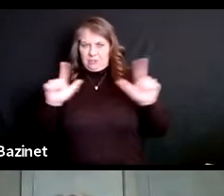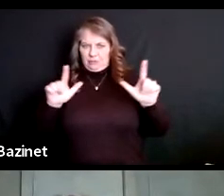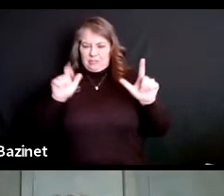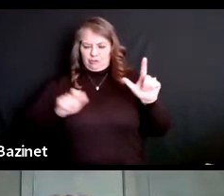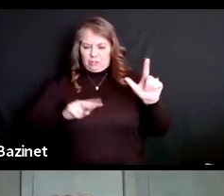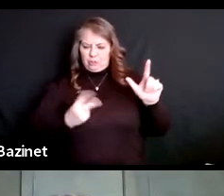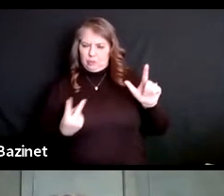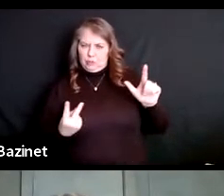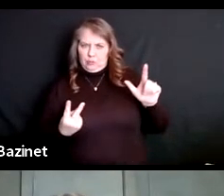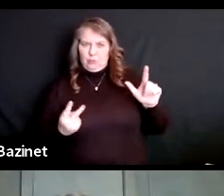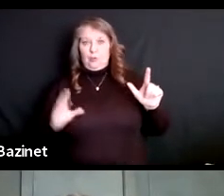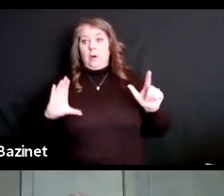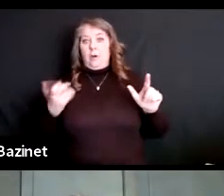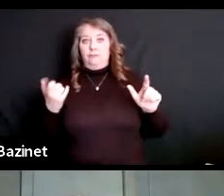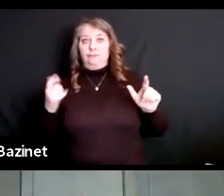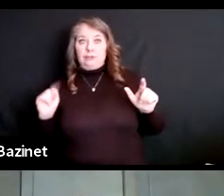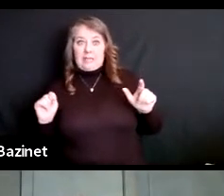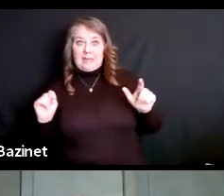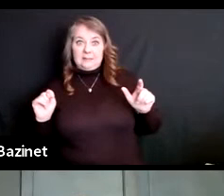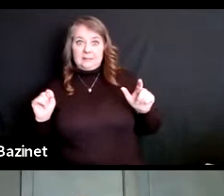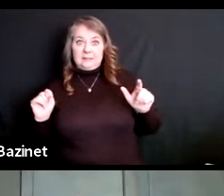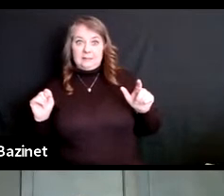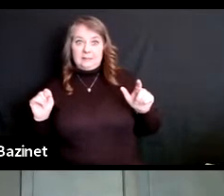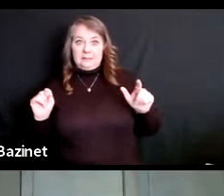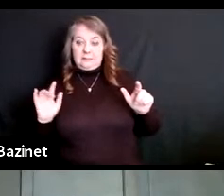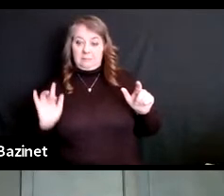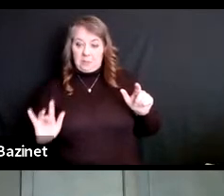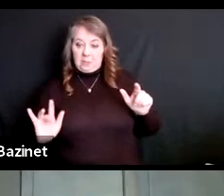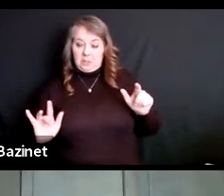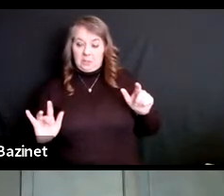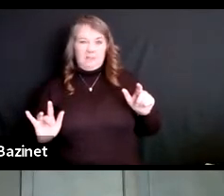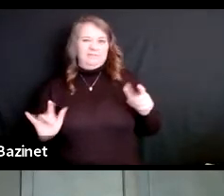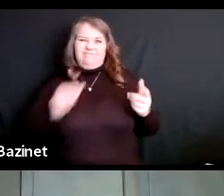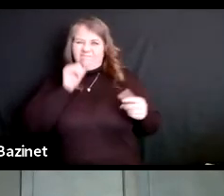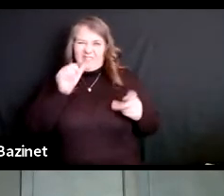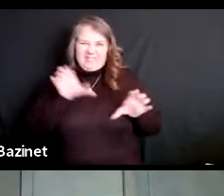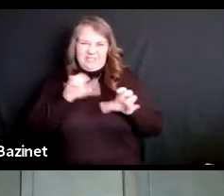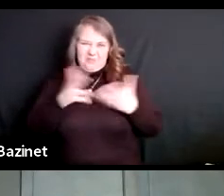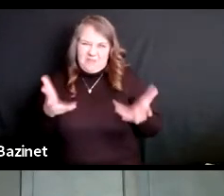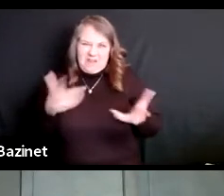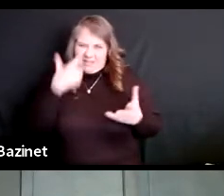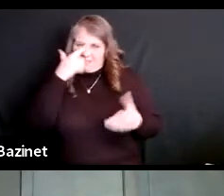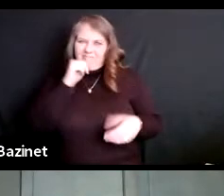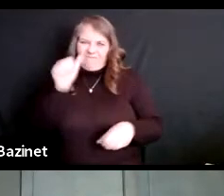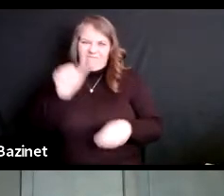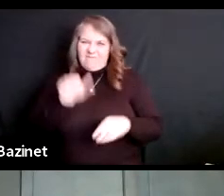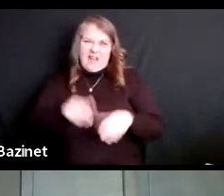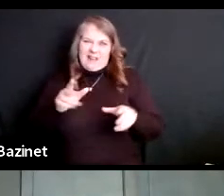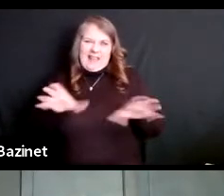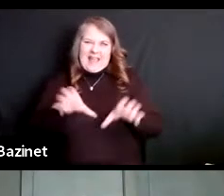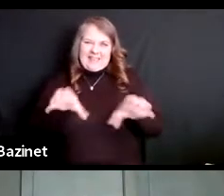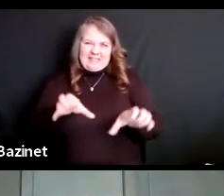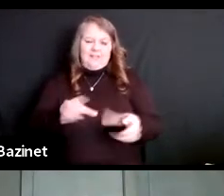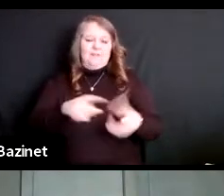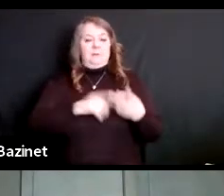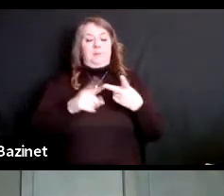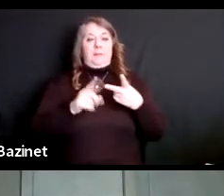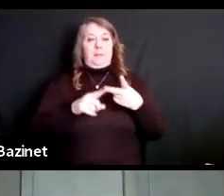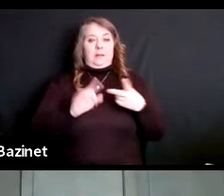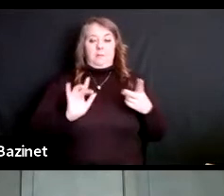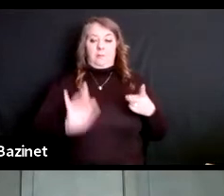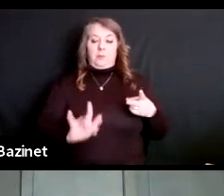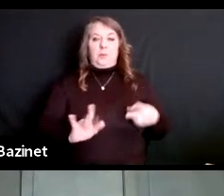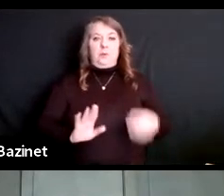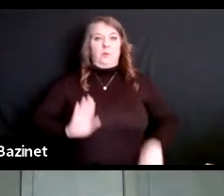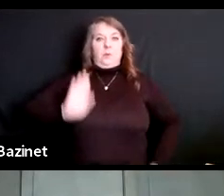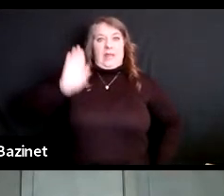There's a chat button that doesn't do much. It's disabled. And then there's a raise hand button. So